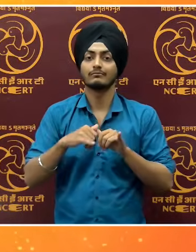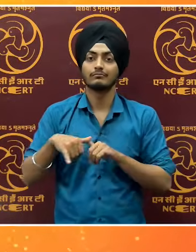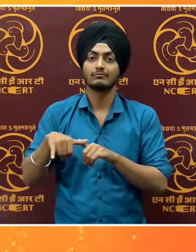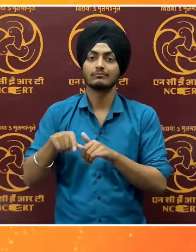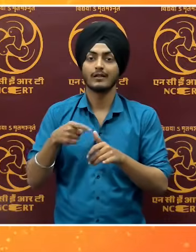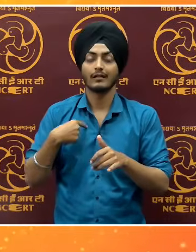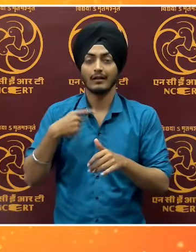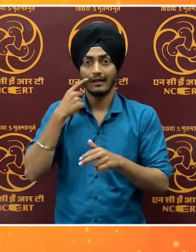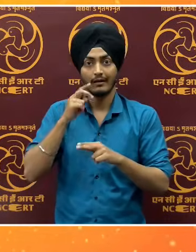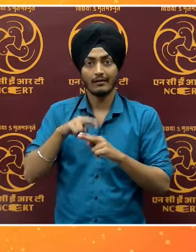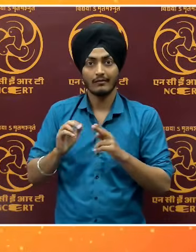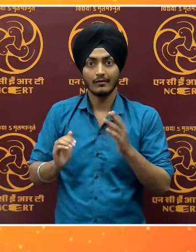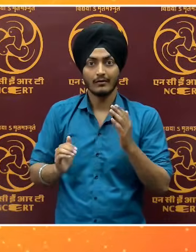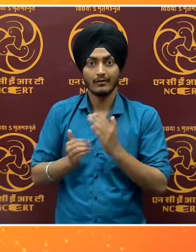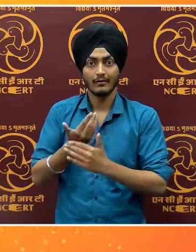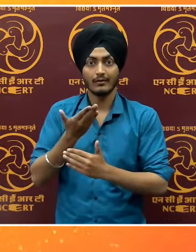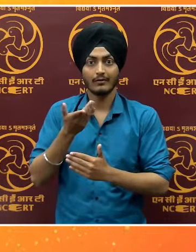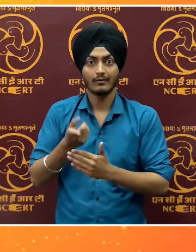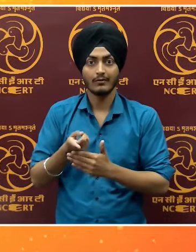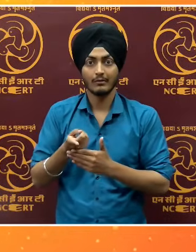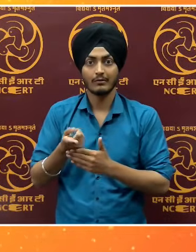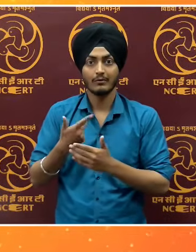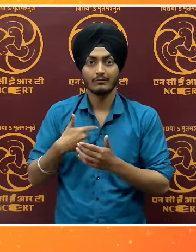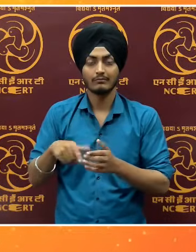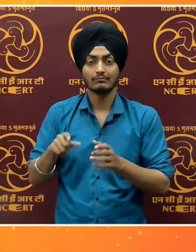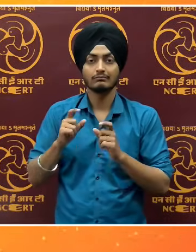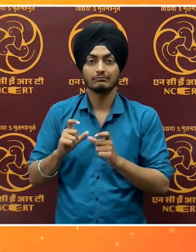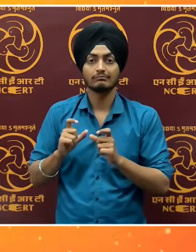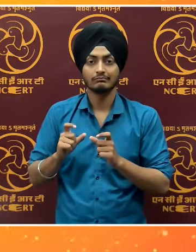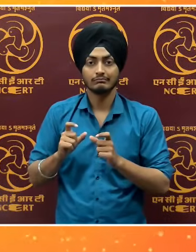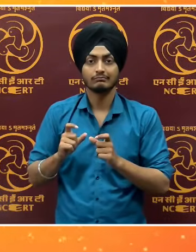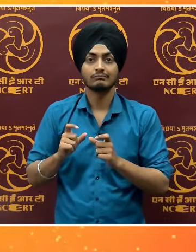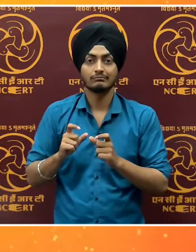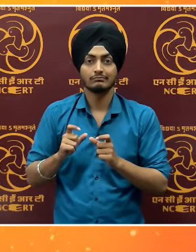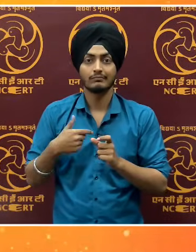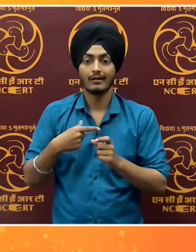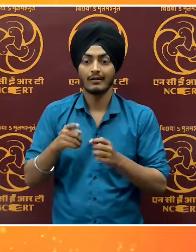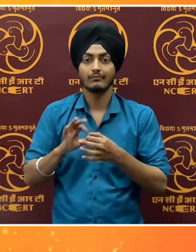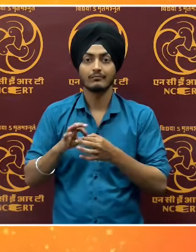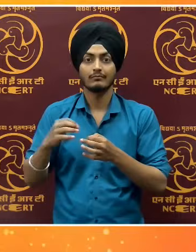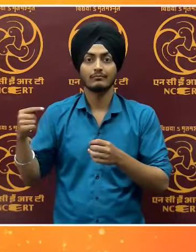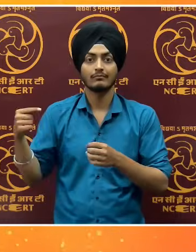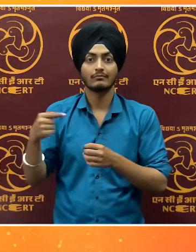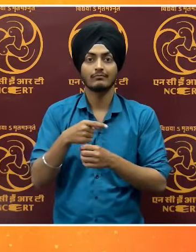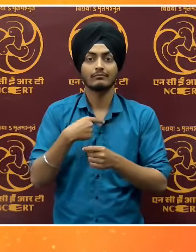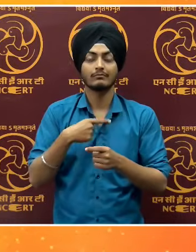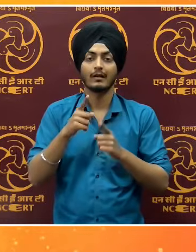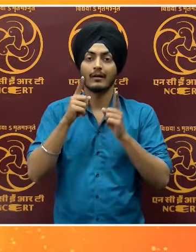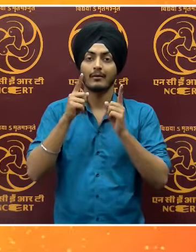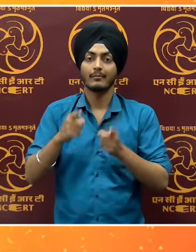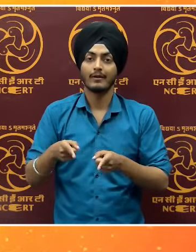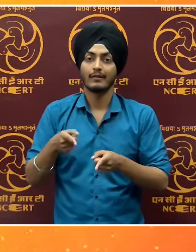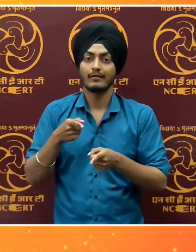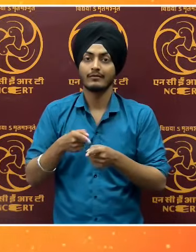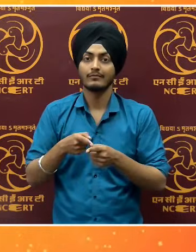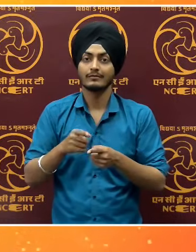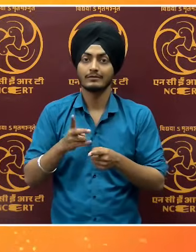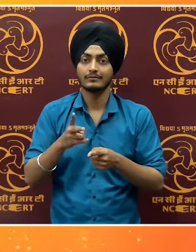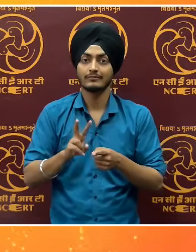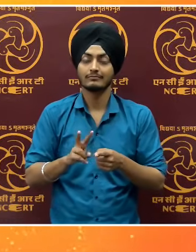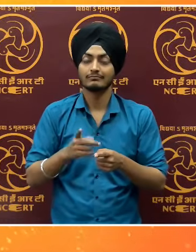new serial bulbs are constructed in such a way that they are connected in parallel, and the voltage